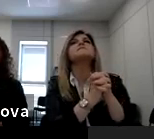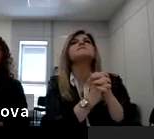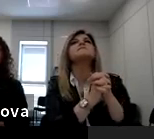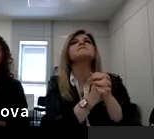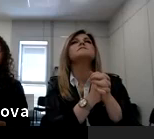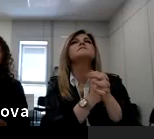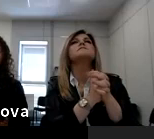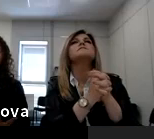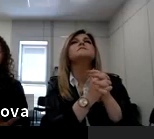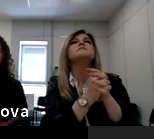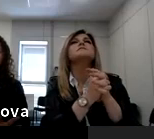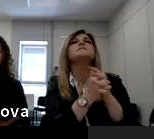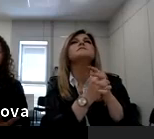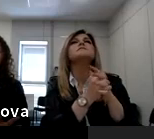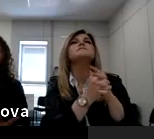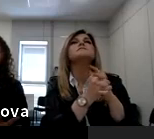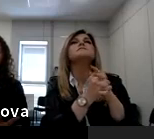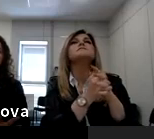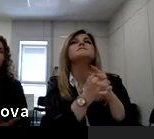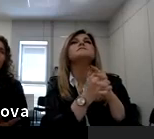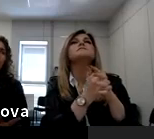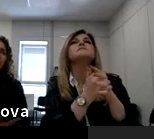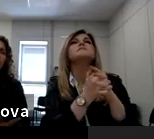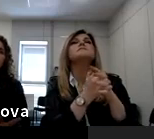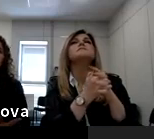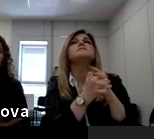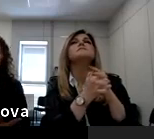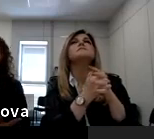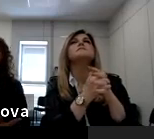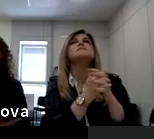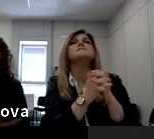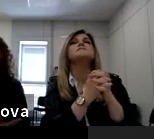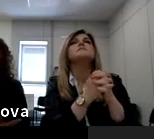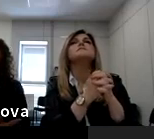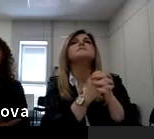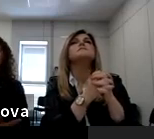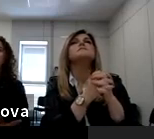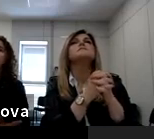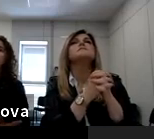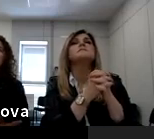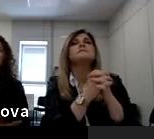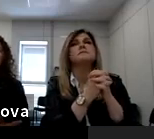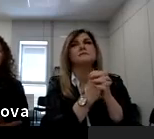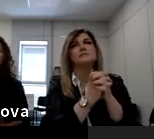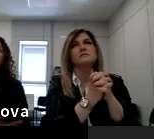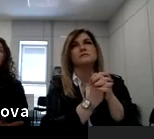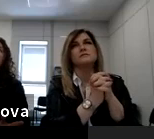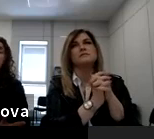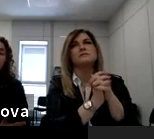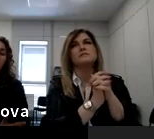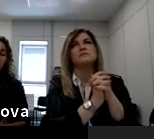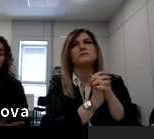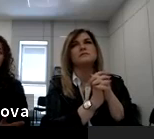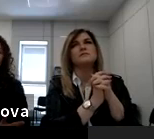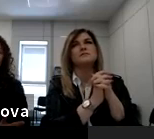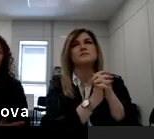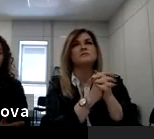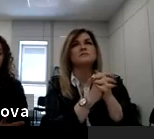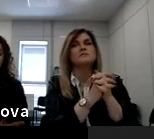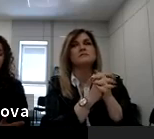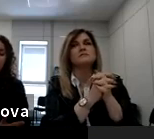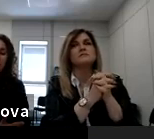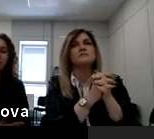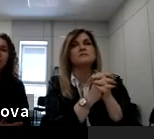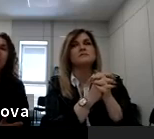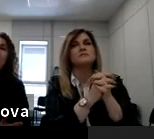And if we are just taking a picture of one picture with the elliptical optics, it looks like this, so like